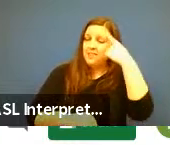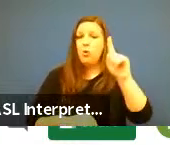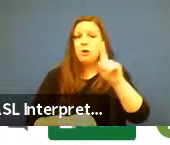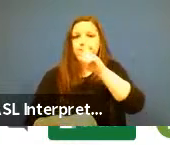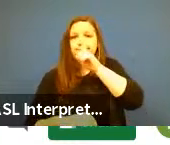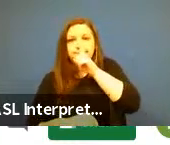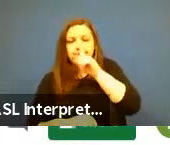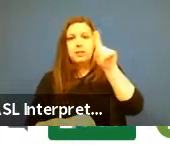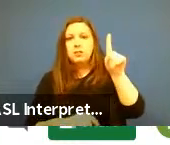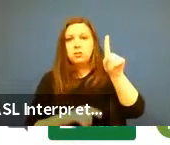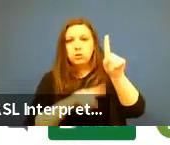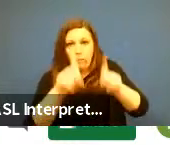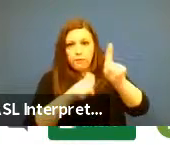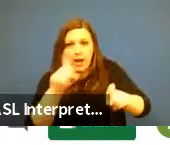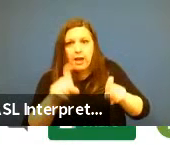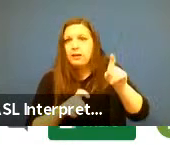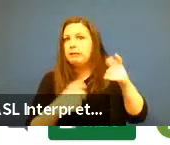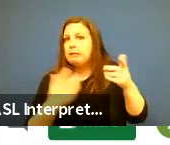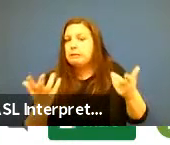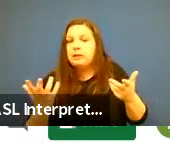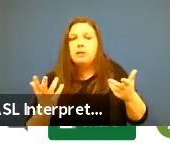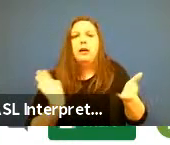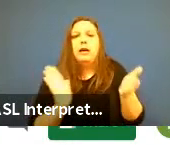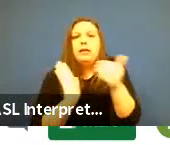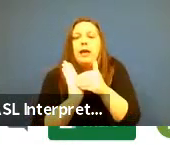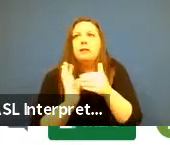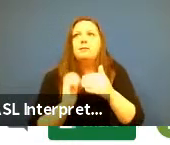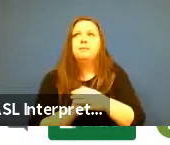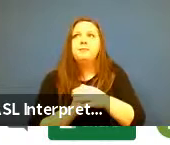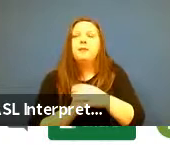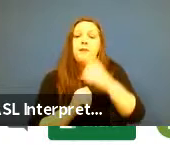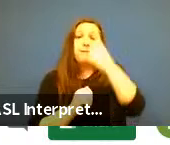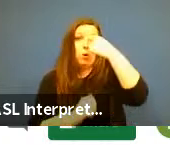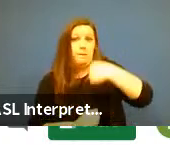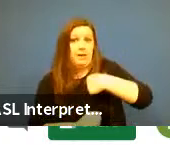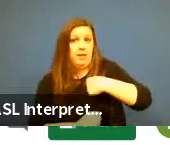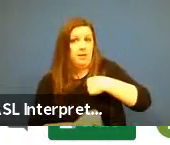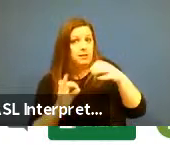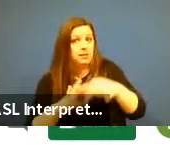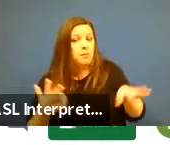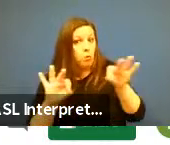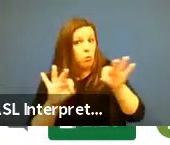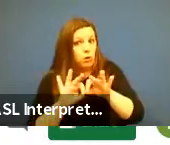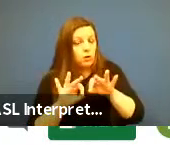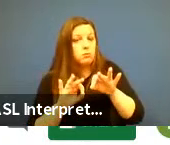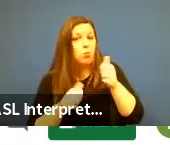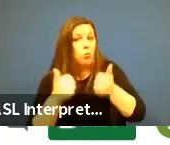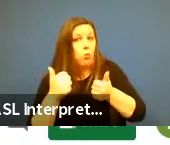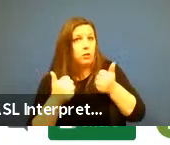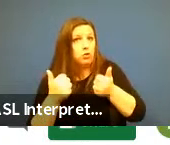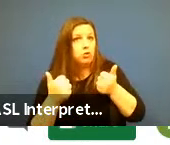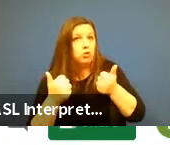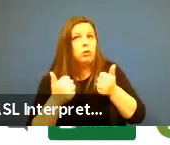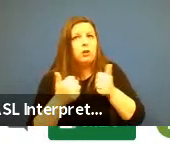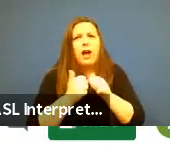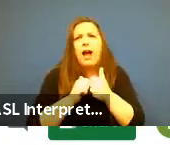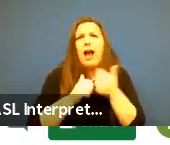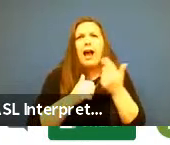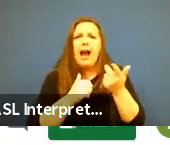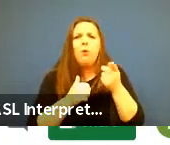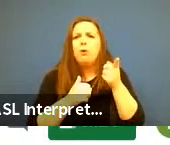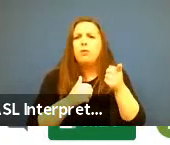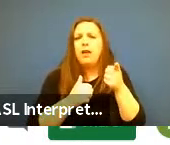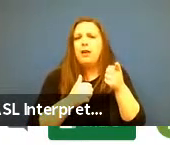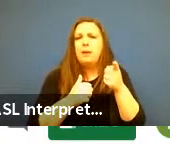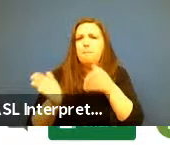survey, or is it going, again, it just, to me, it matters if they're, how they're going to do